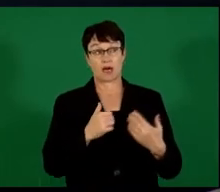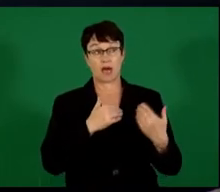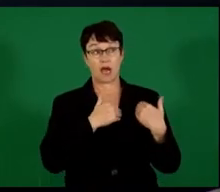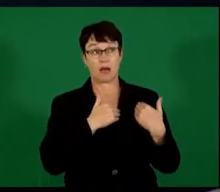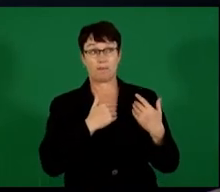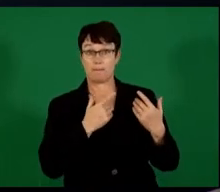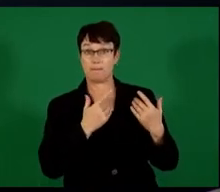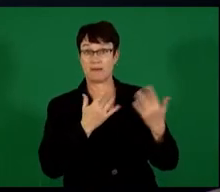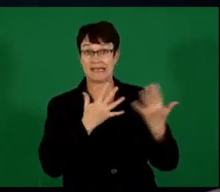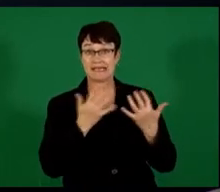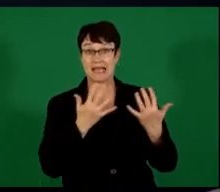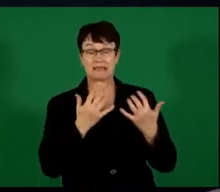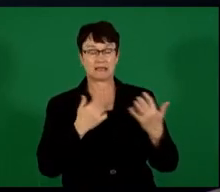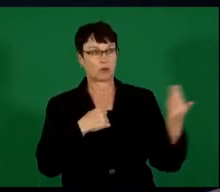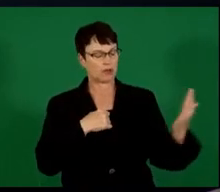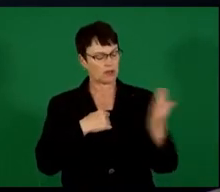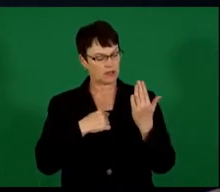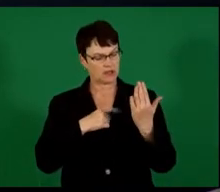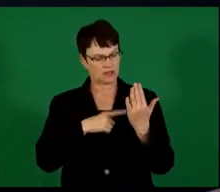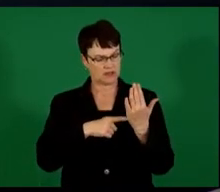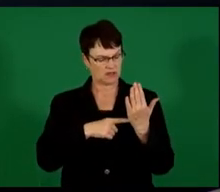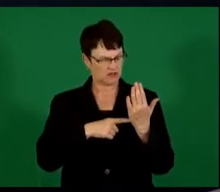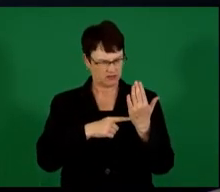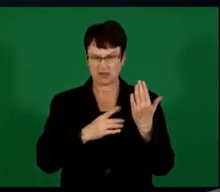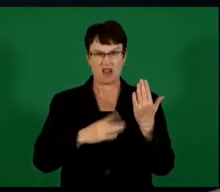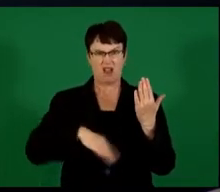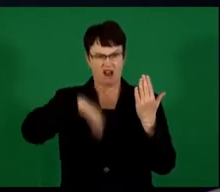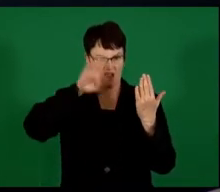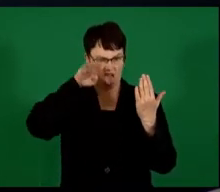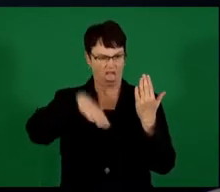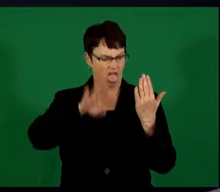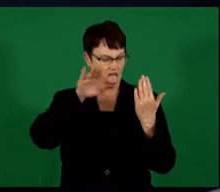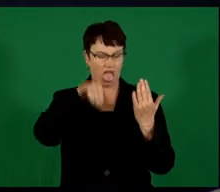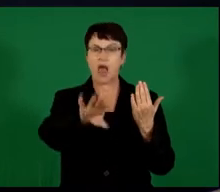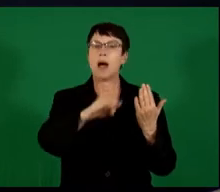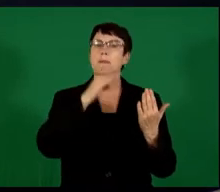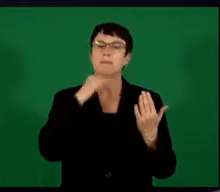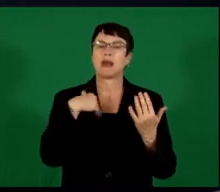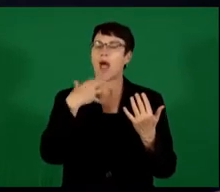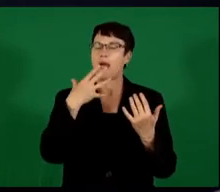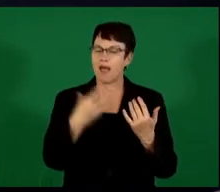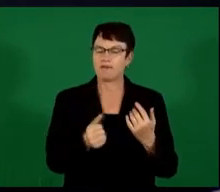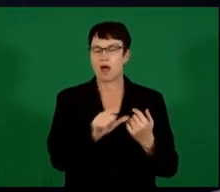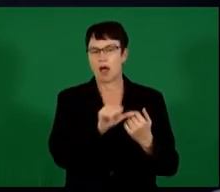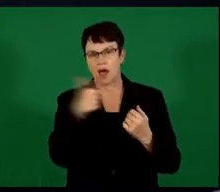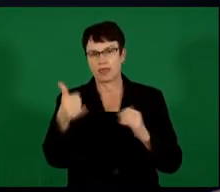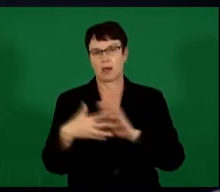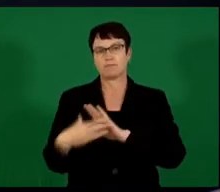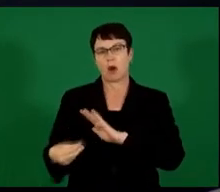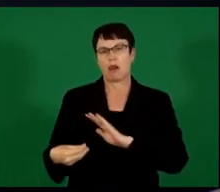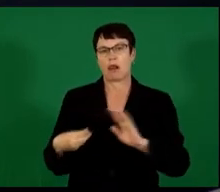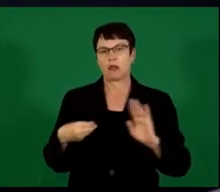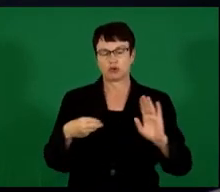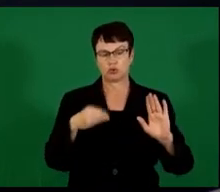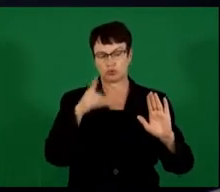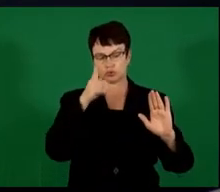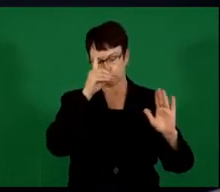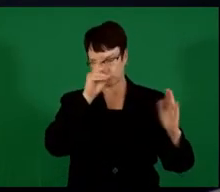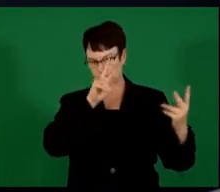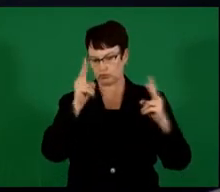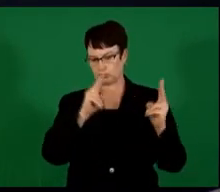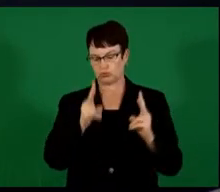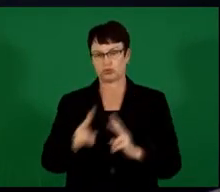we run a nowcasting model. We have several nowcasting models, actually, but there's always a lot of